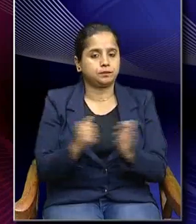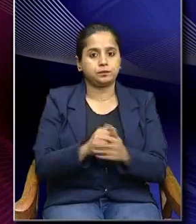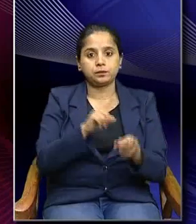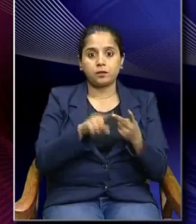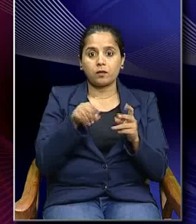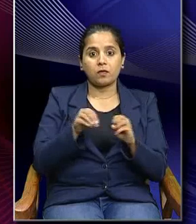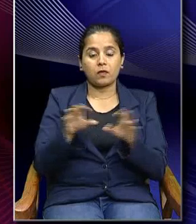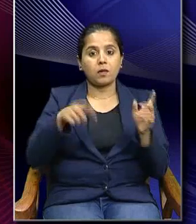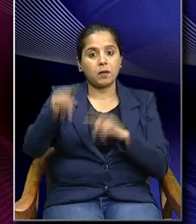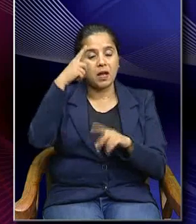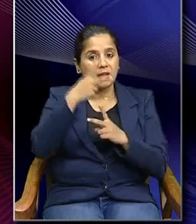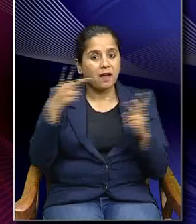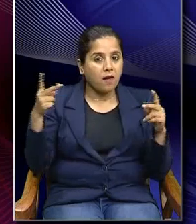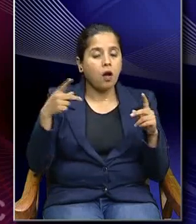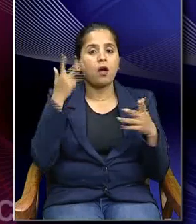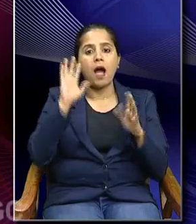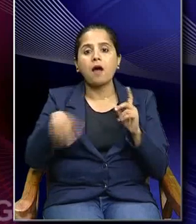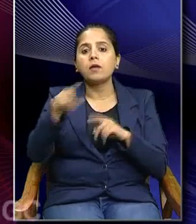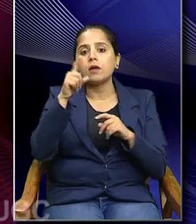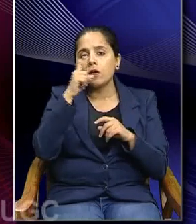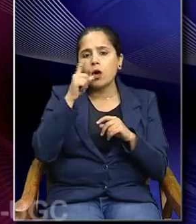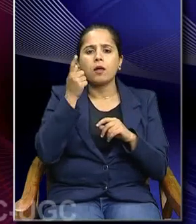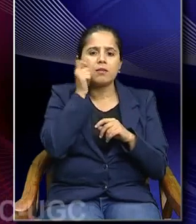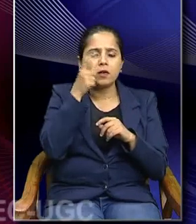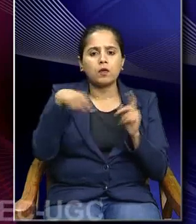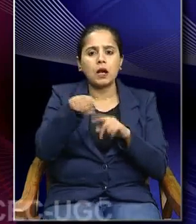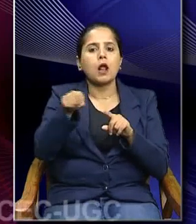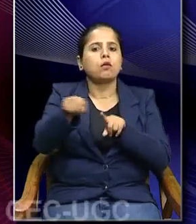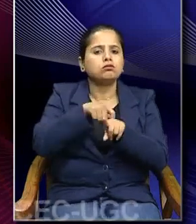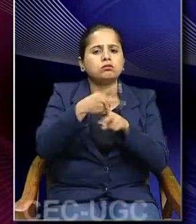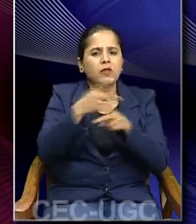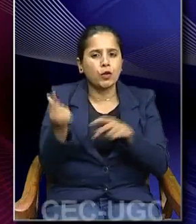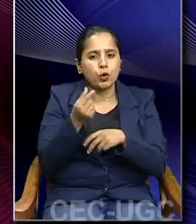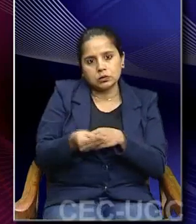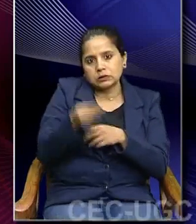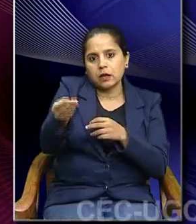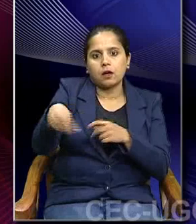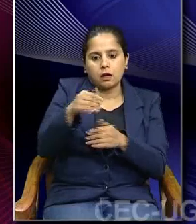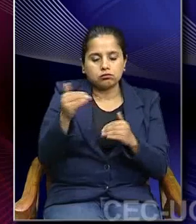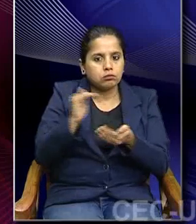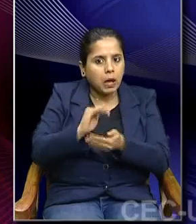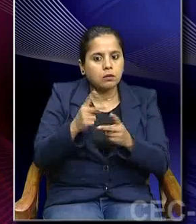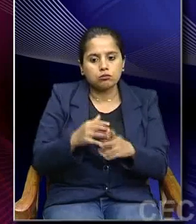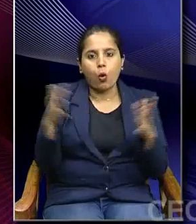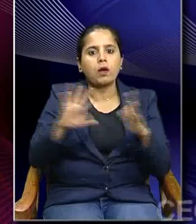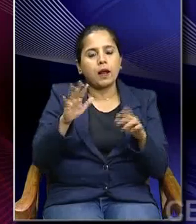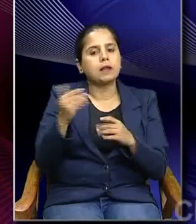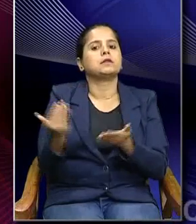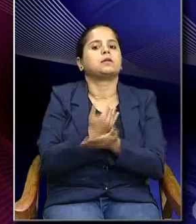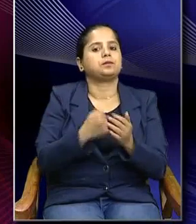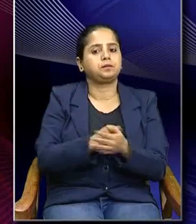spread of contraceptive services among the couples to limit family size. The second stage